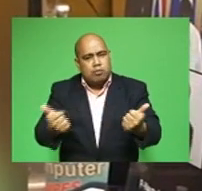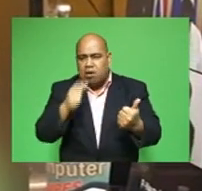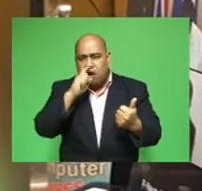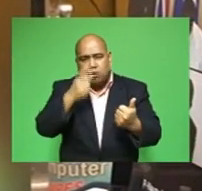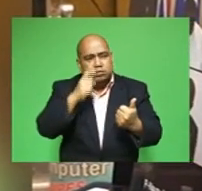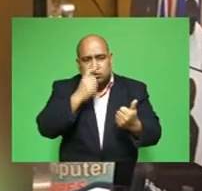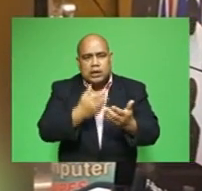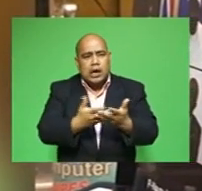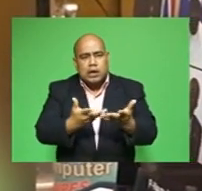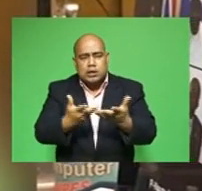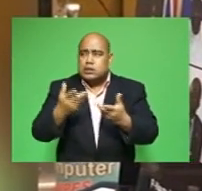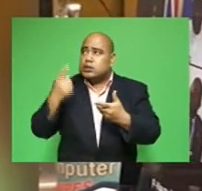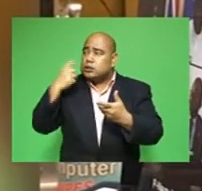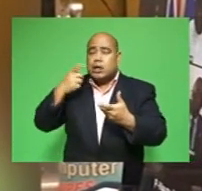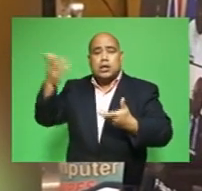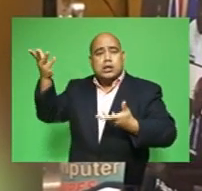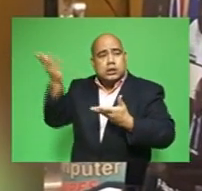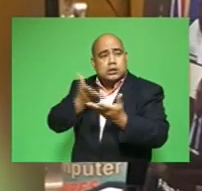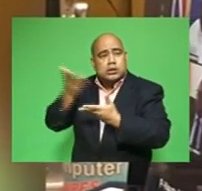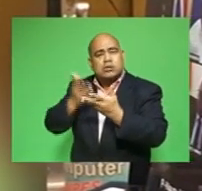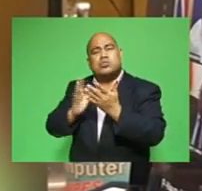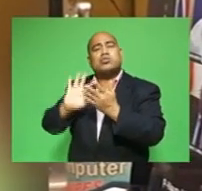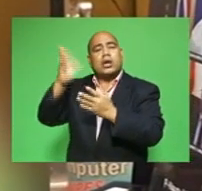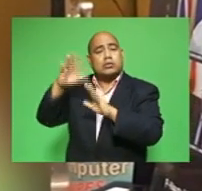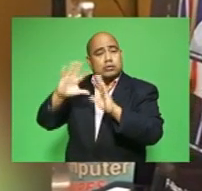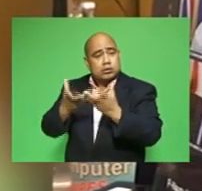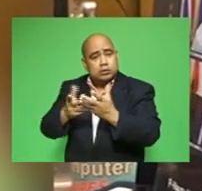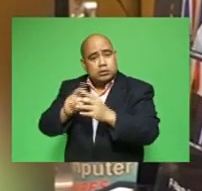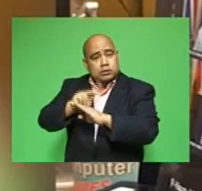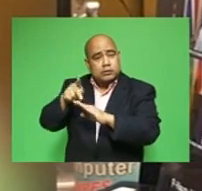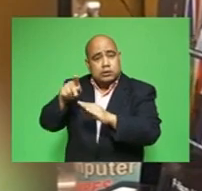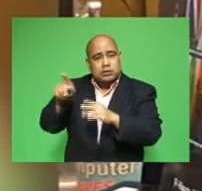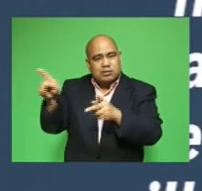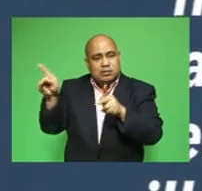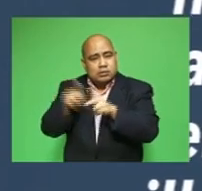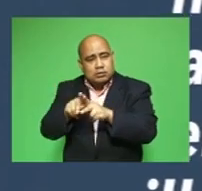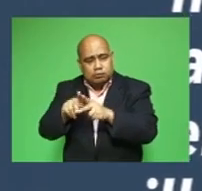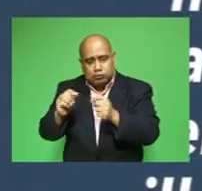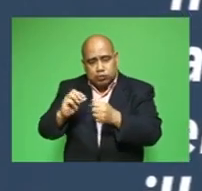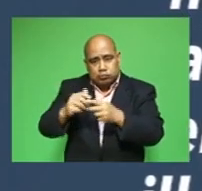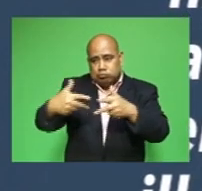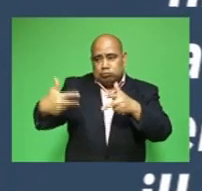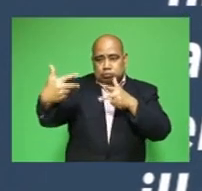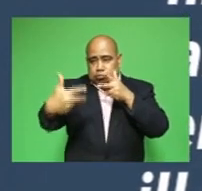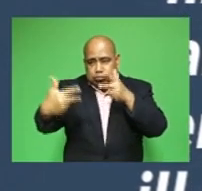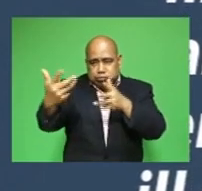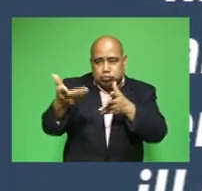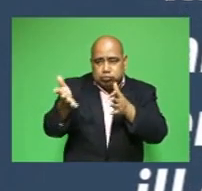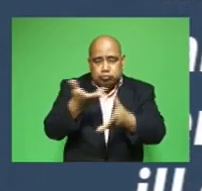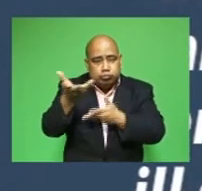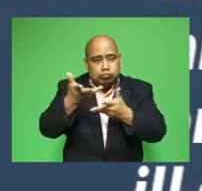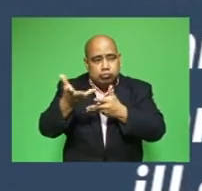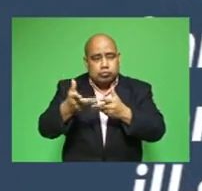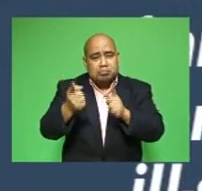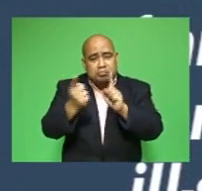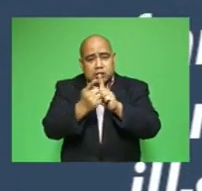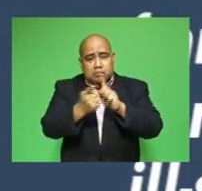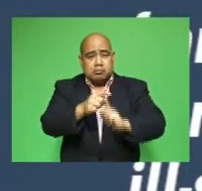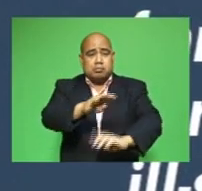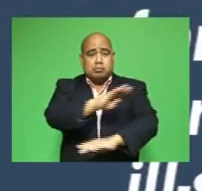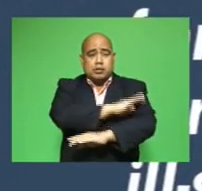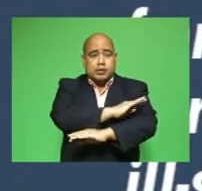the Caribbean and the Pacific in a Zoom meeting, the Prime Minister highlighted that global financing frameworks were